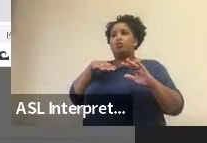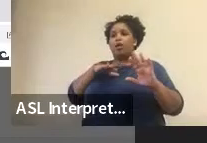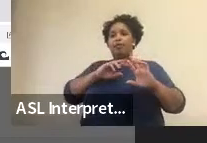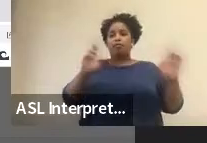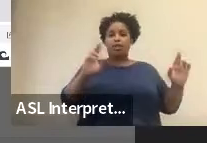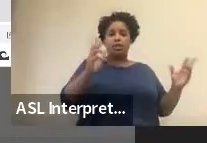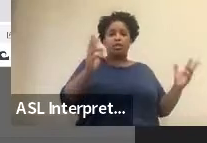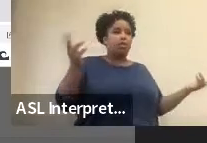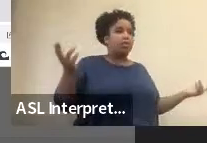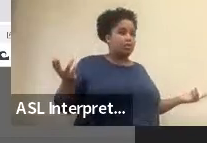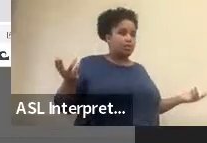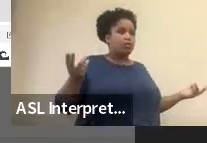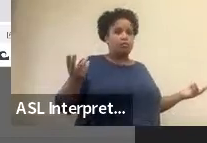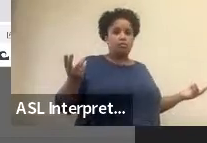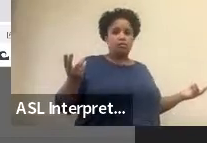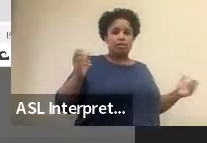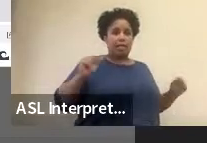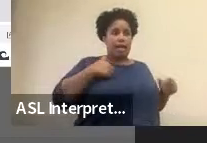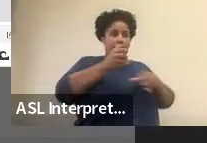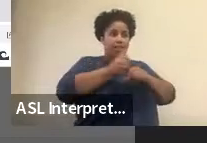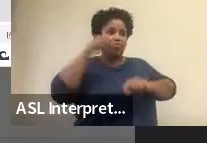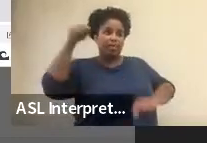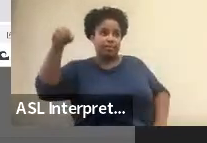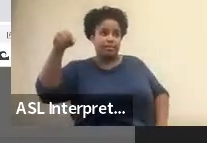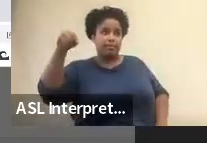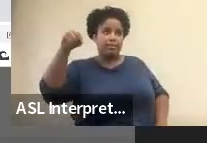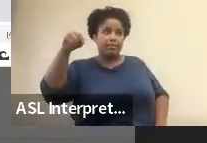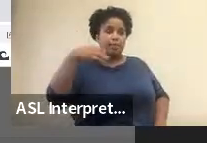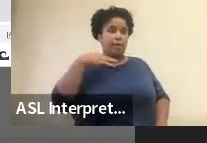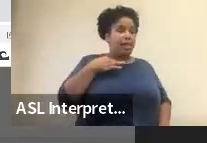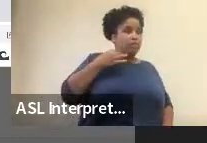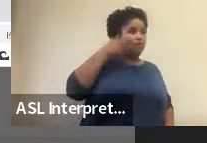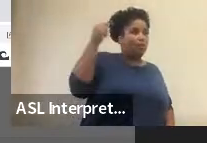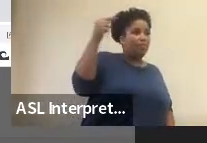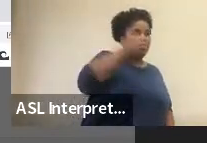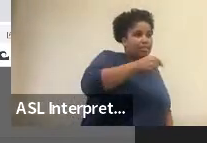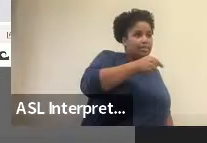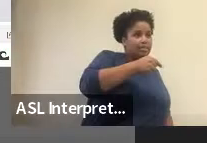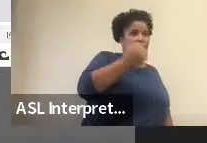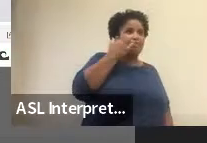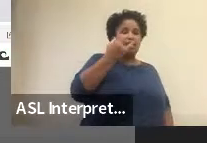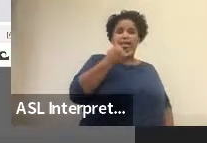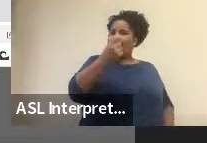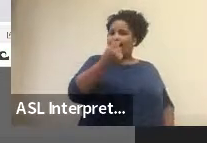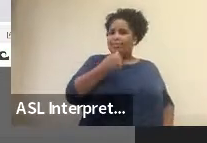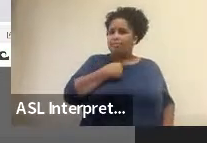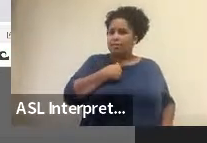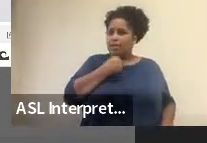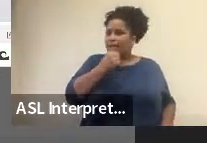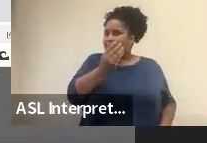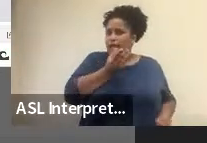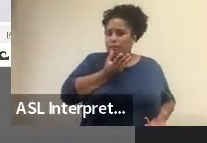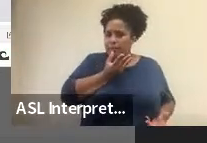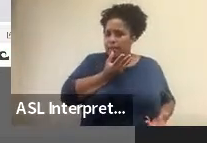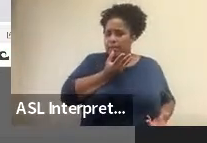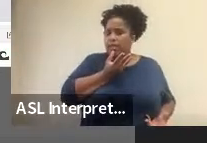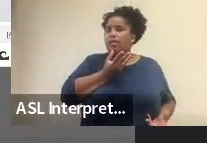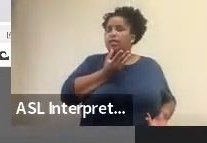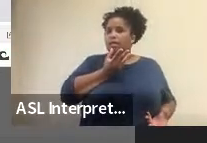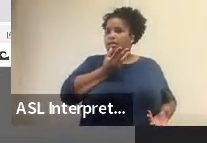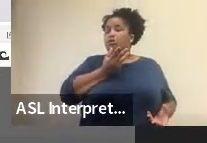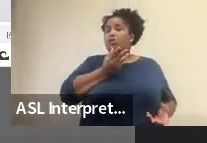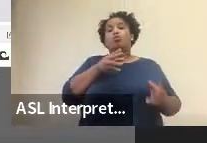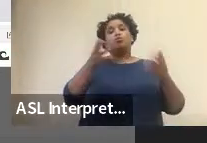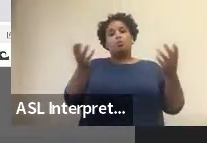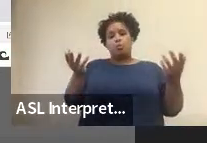okay, can I get this? Am I eligible for it? In case they don't ask me, in case they don't tell me, you know? And